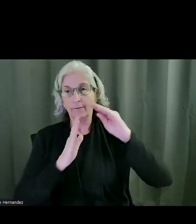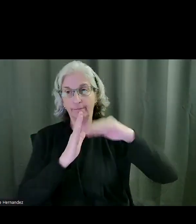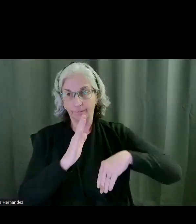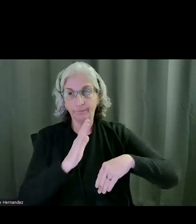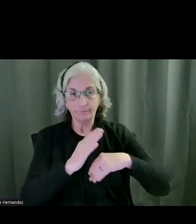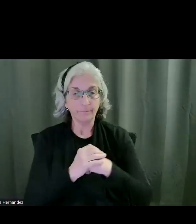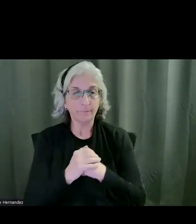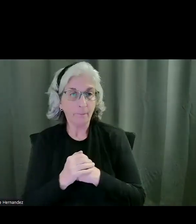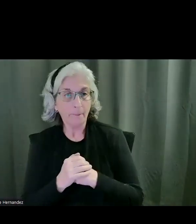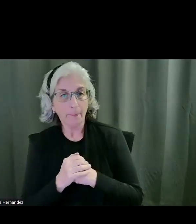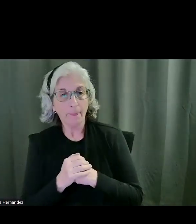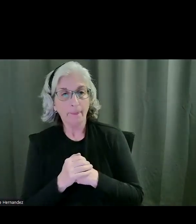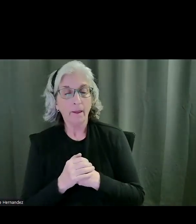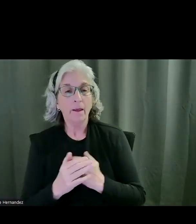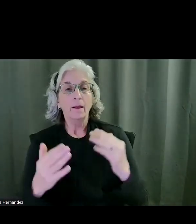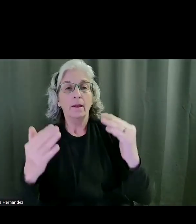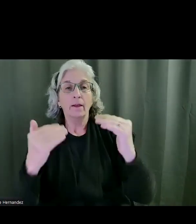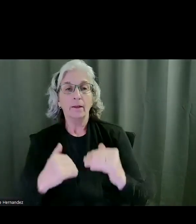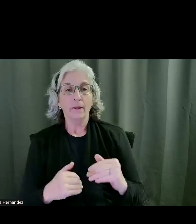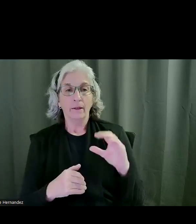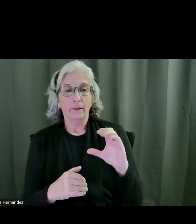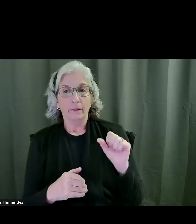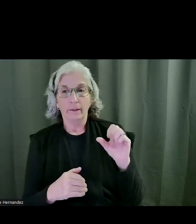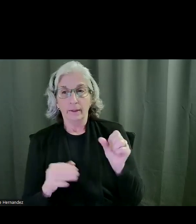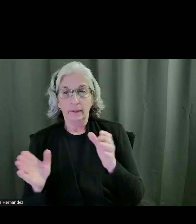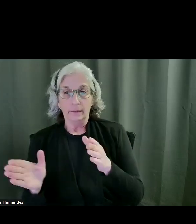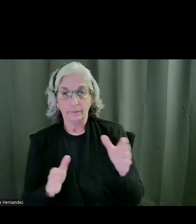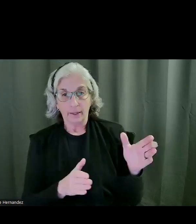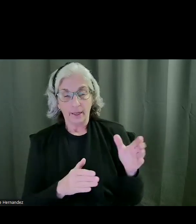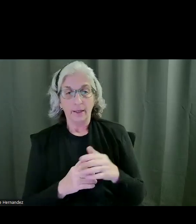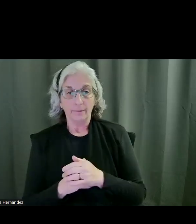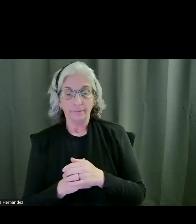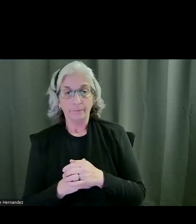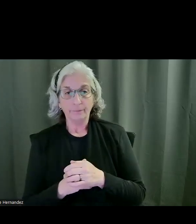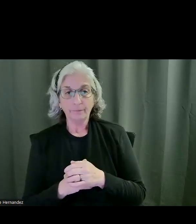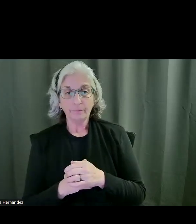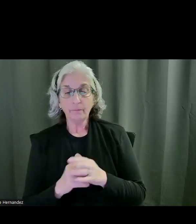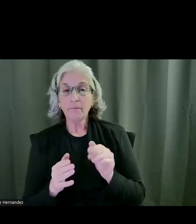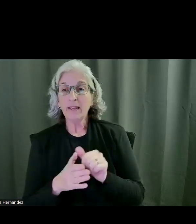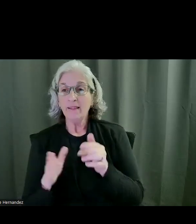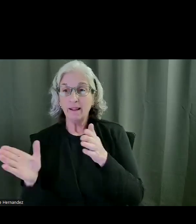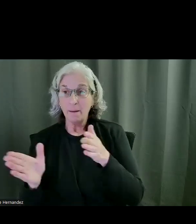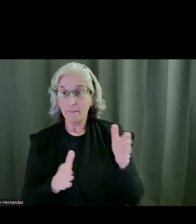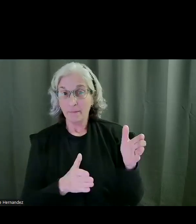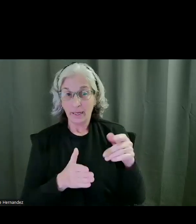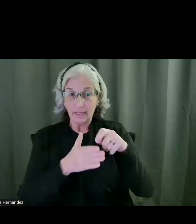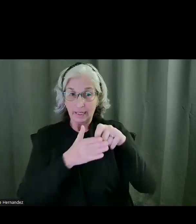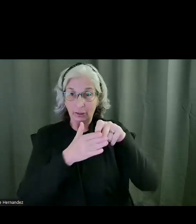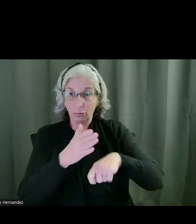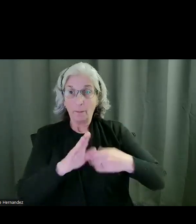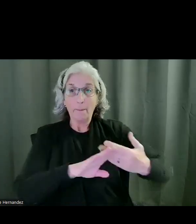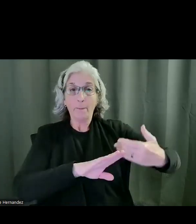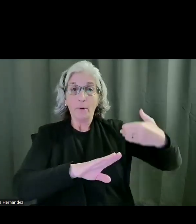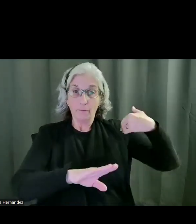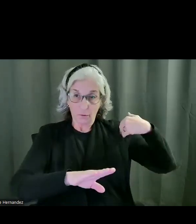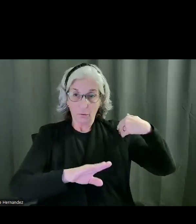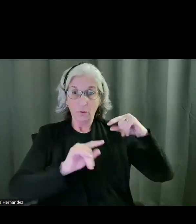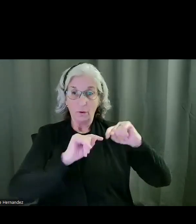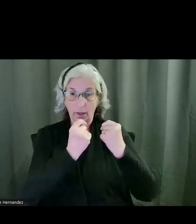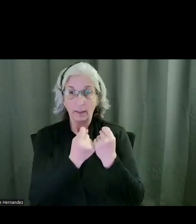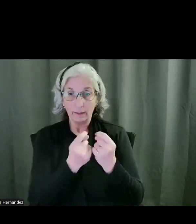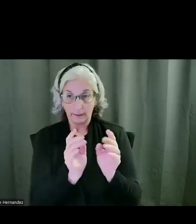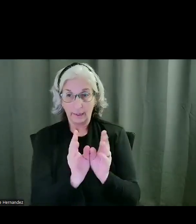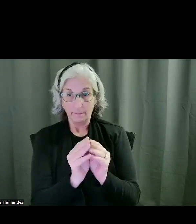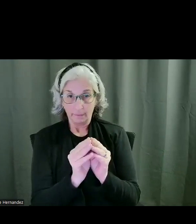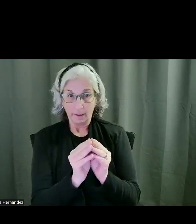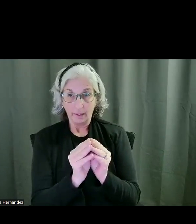move on to the CSS plan. And this is drafted up prior to a team meeting with the